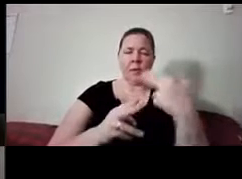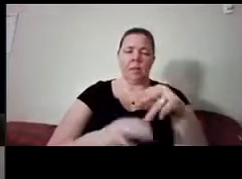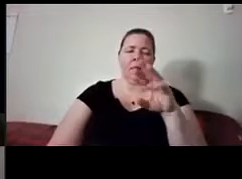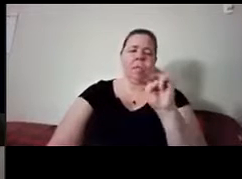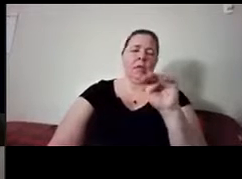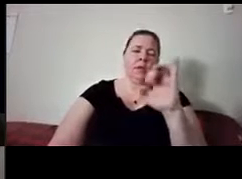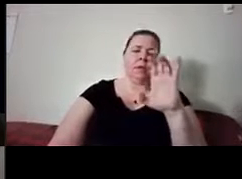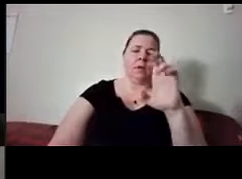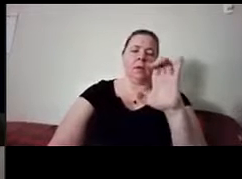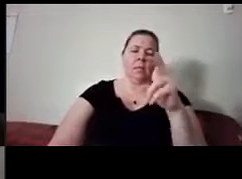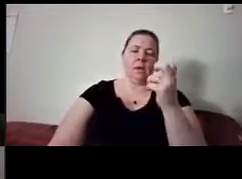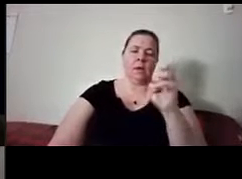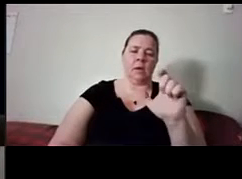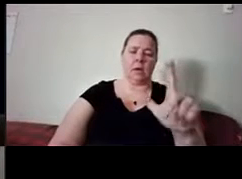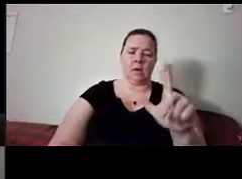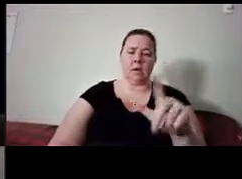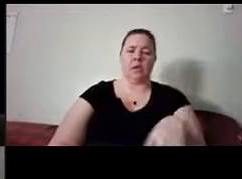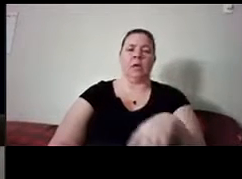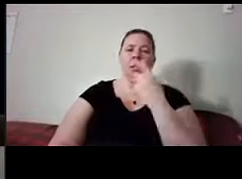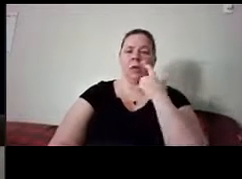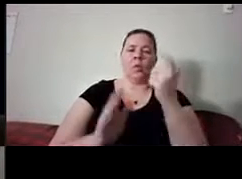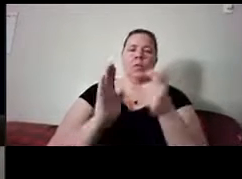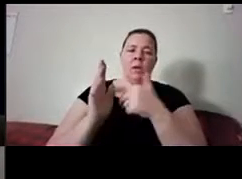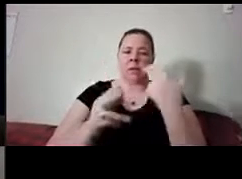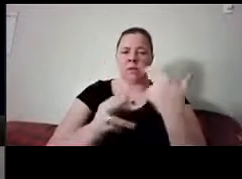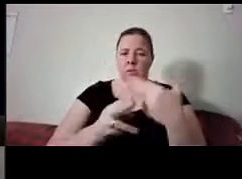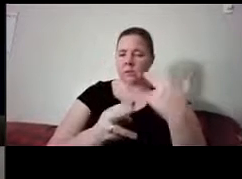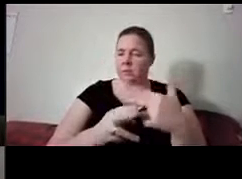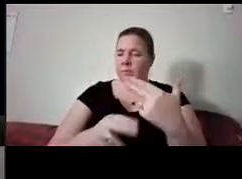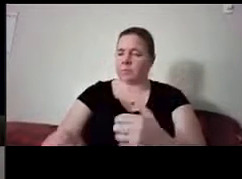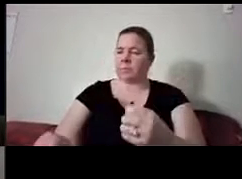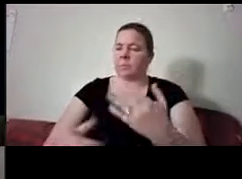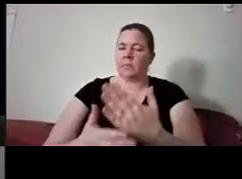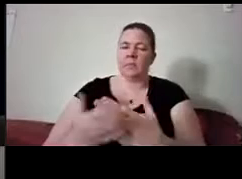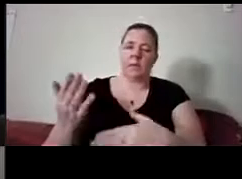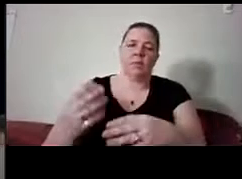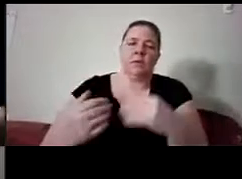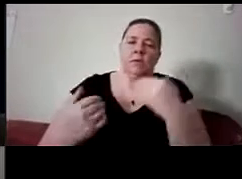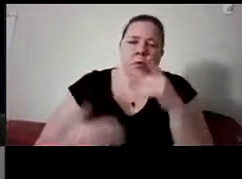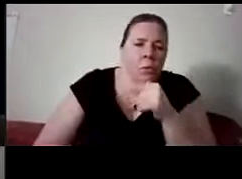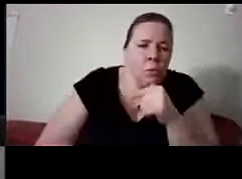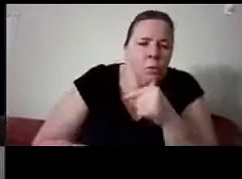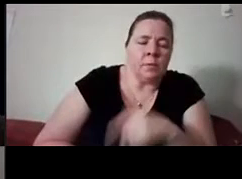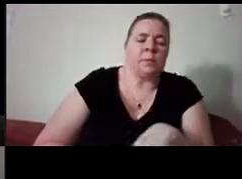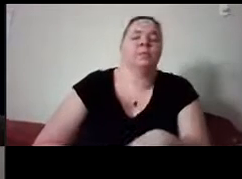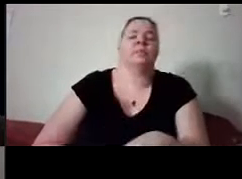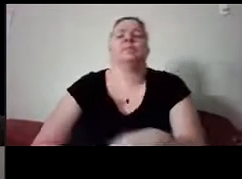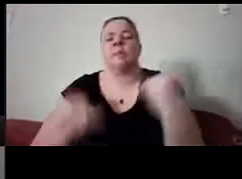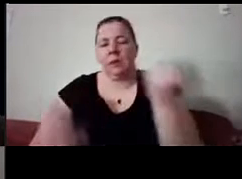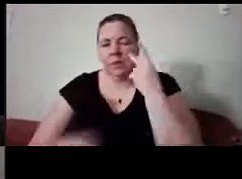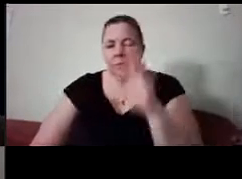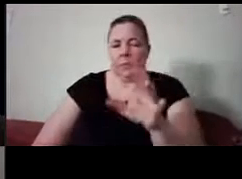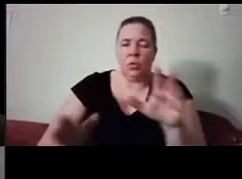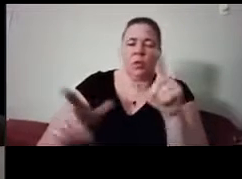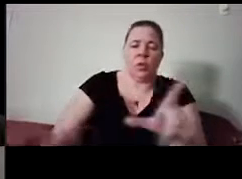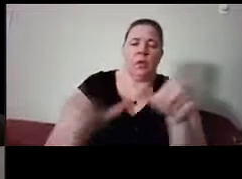sir. Michael Ojongtambia. Oh, okay. So that's it. Now I recognize the name. See, I've talked to some Michael Ojongtambia, but I didn't know I saw D and M Linux link,